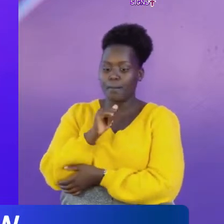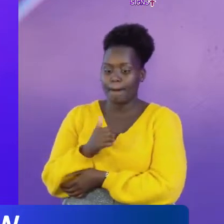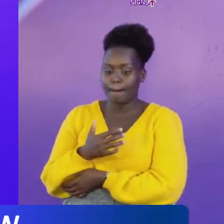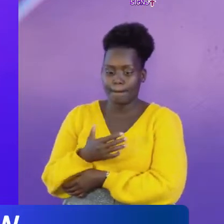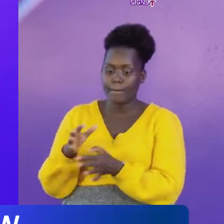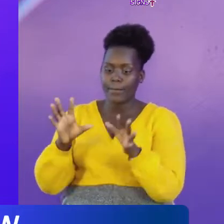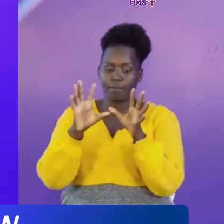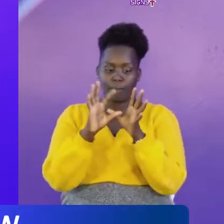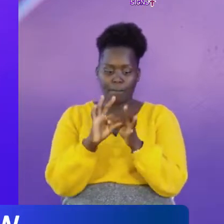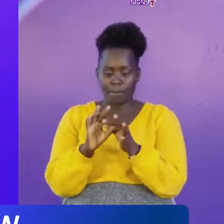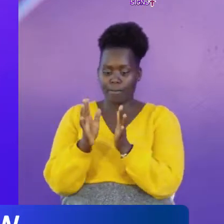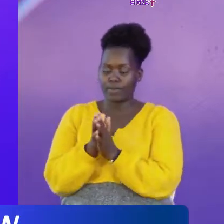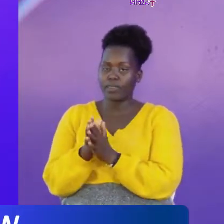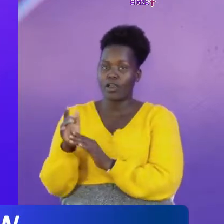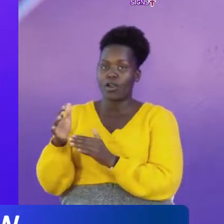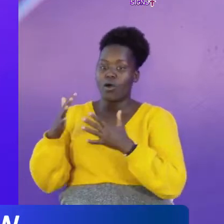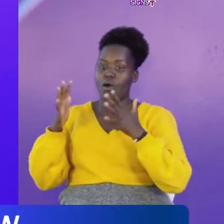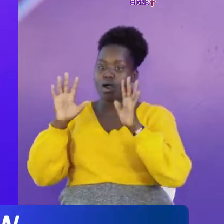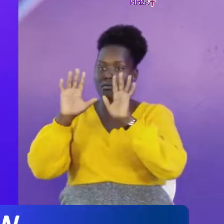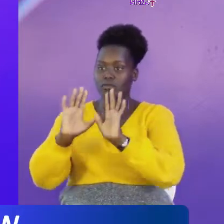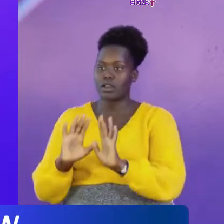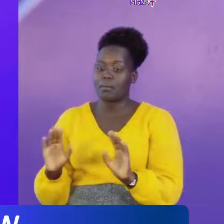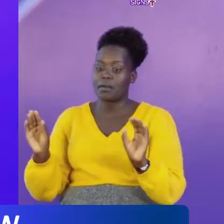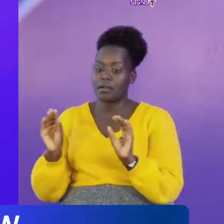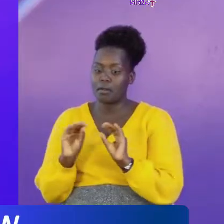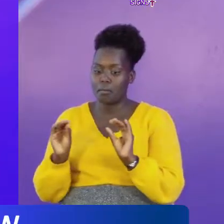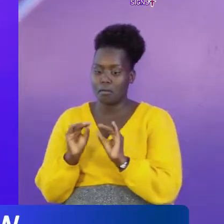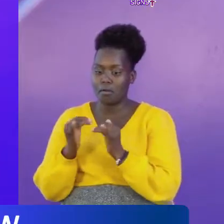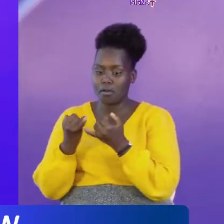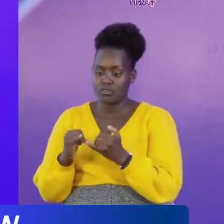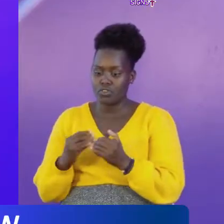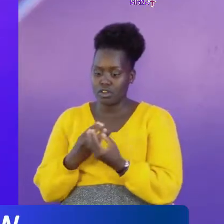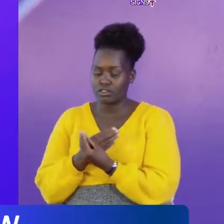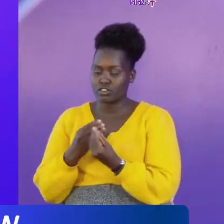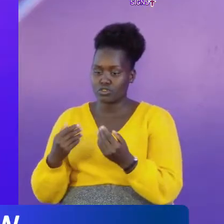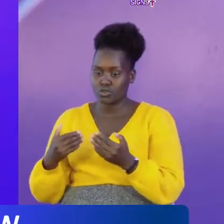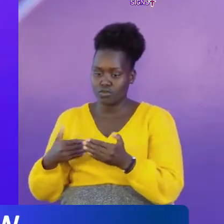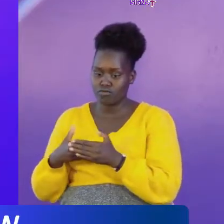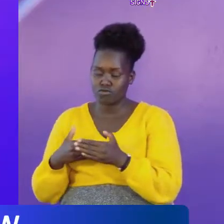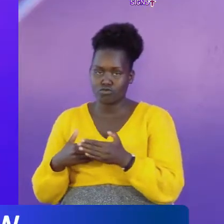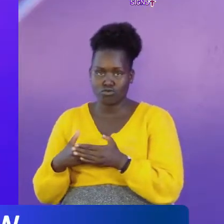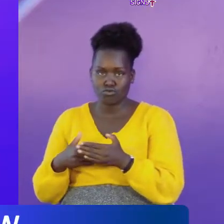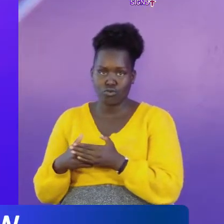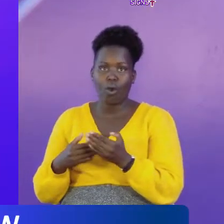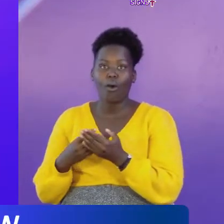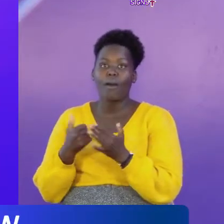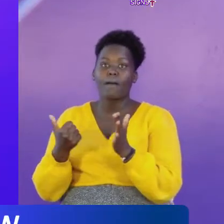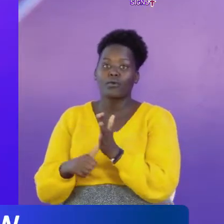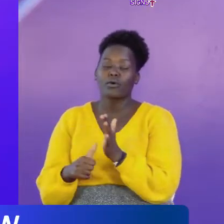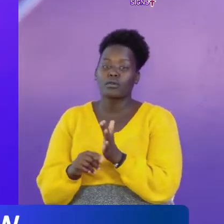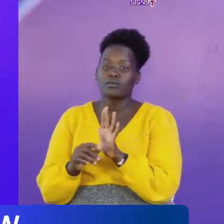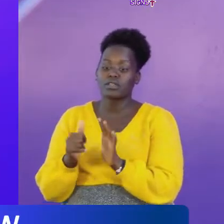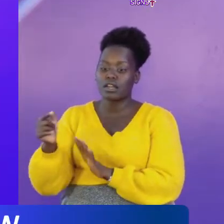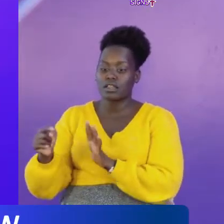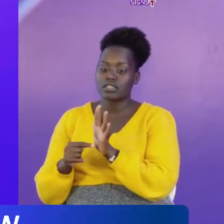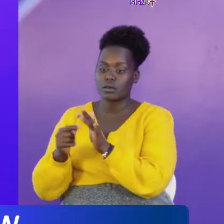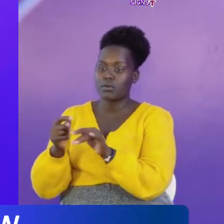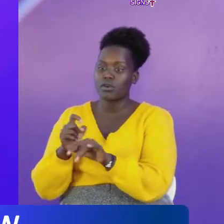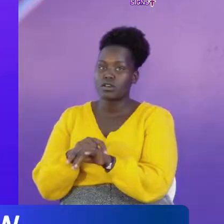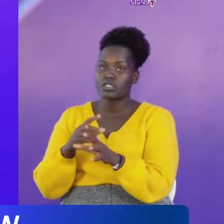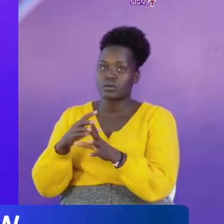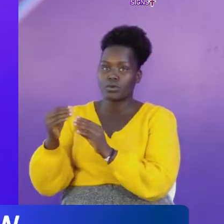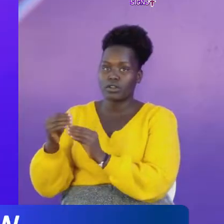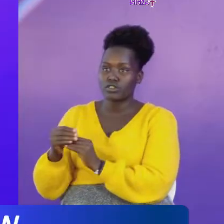connected to campaign, trying to sort immediate problems. Another example I would give you is when we went to Mwea,